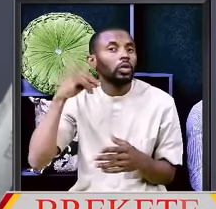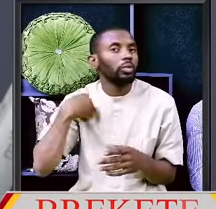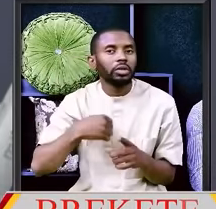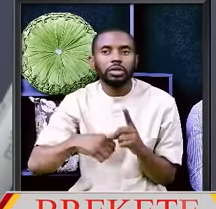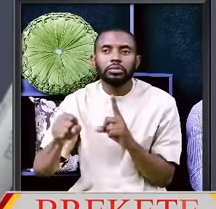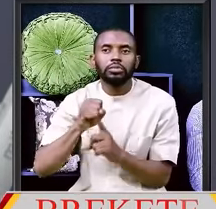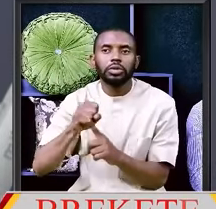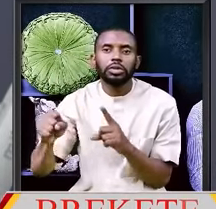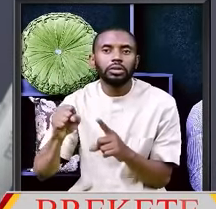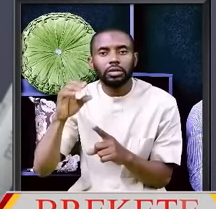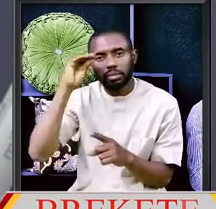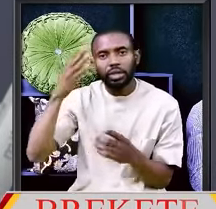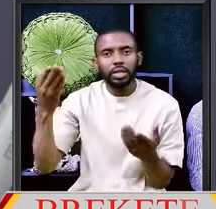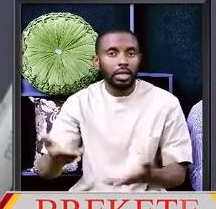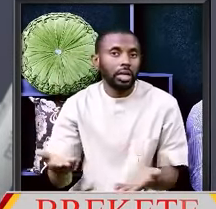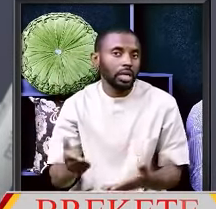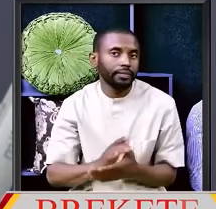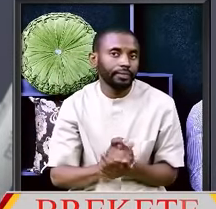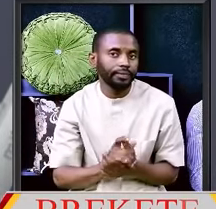Nobody bullying here.